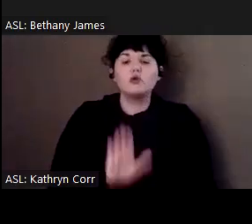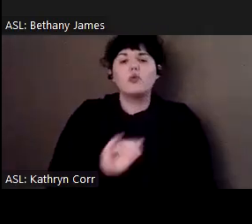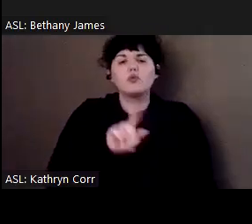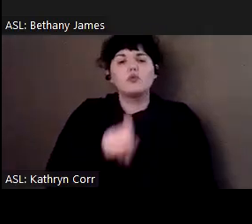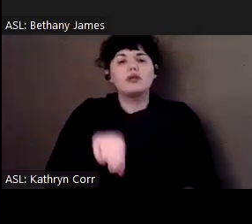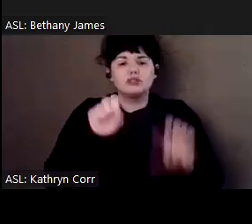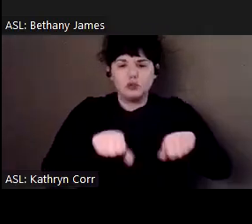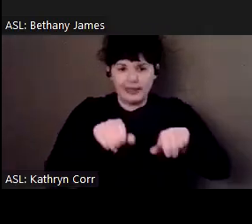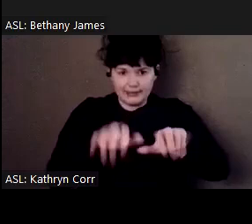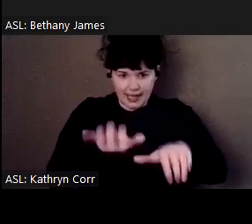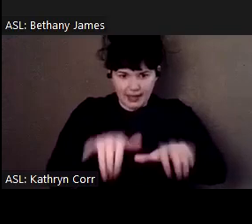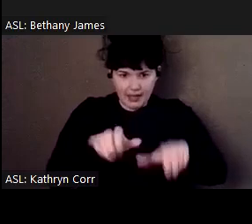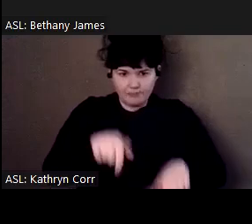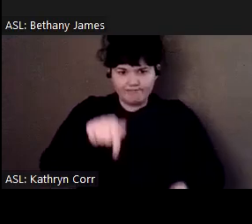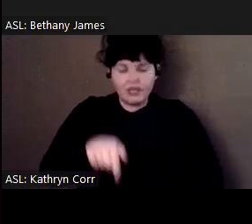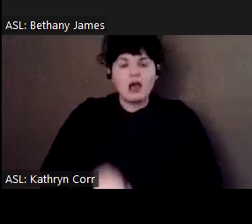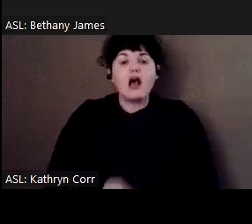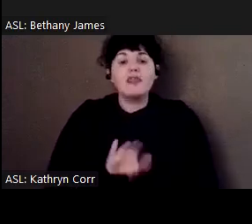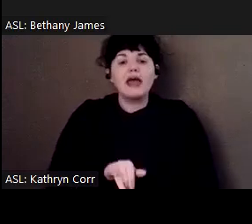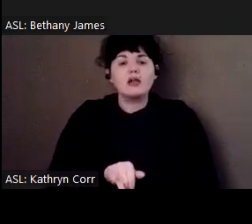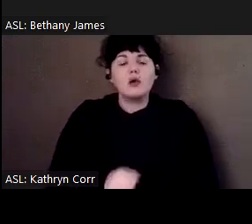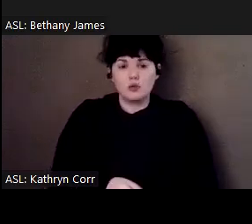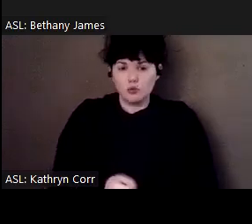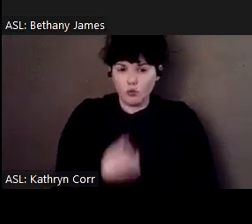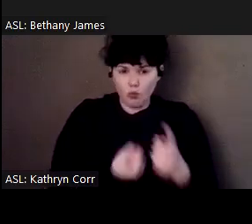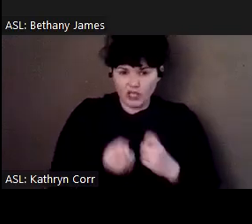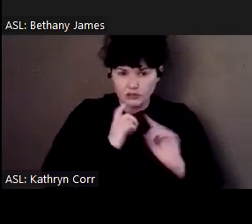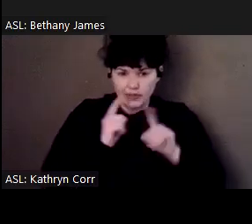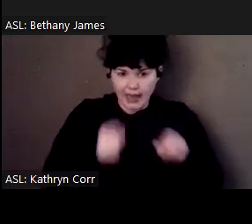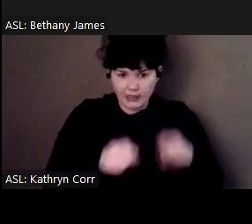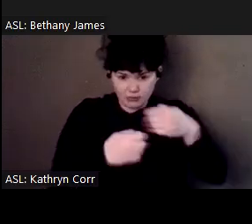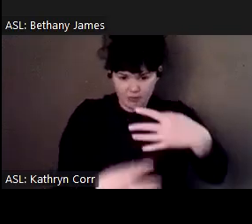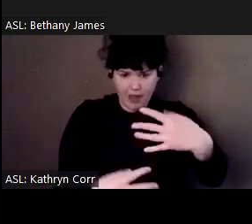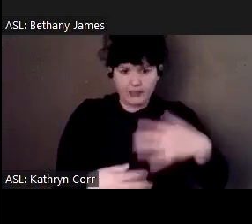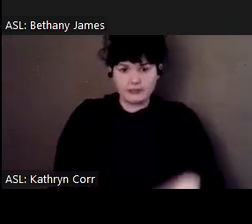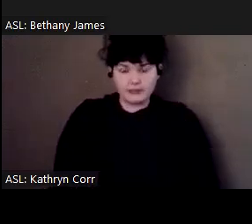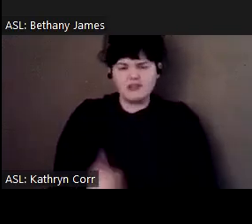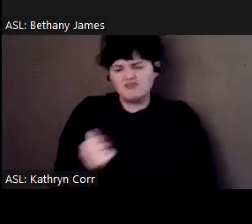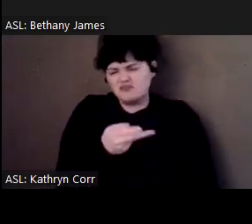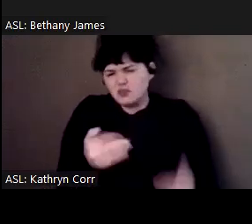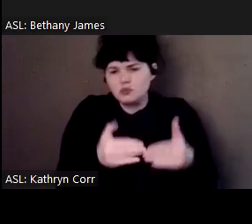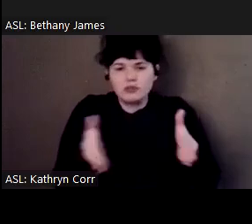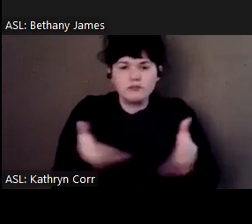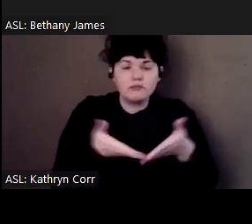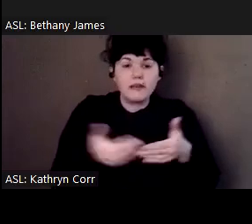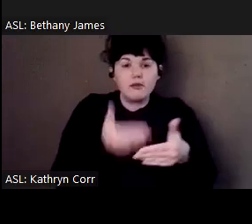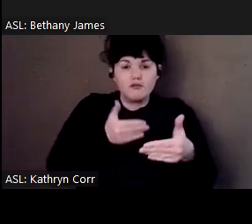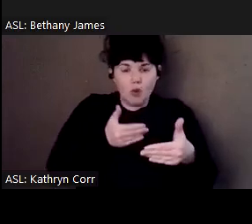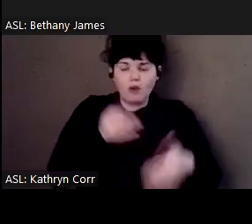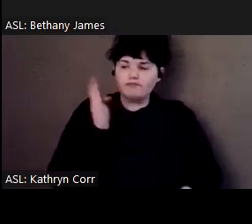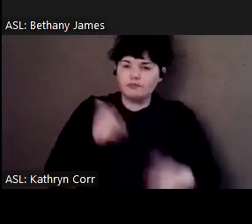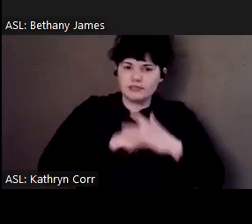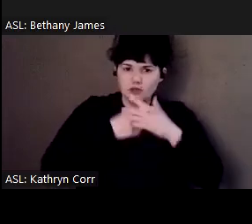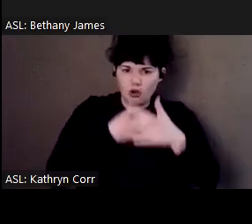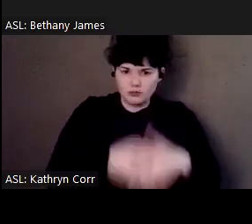question and answer boxes. So just a few housekeeping items before we start the